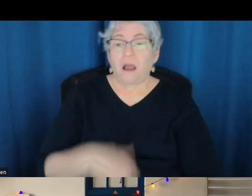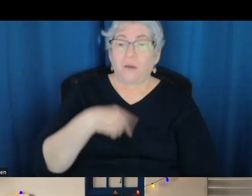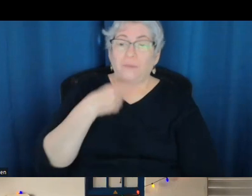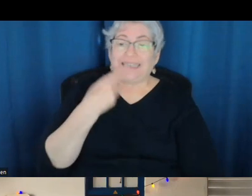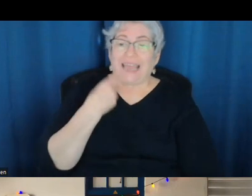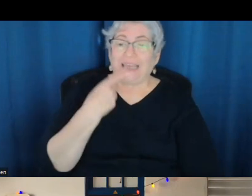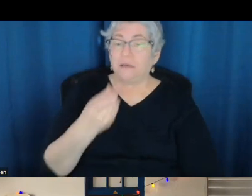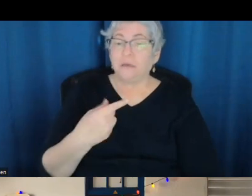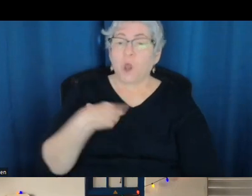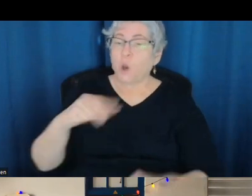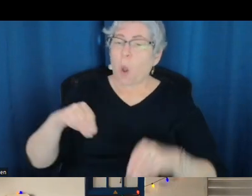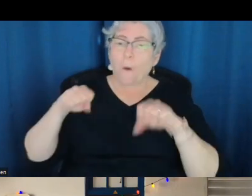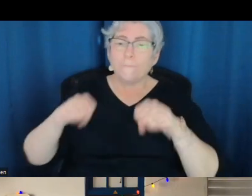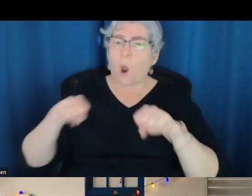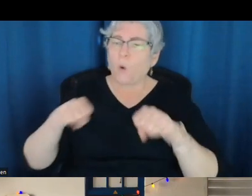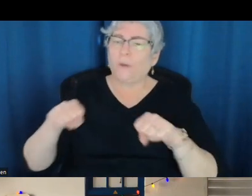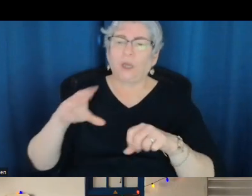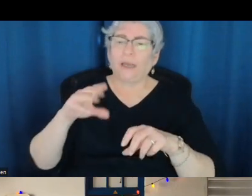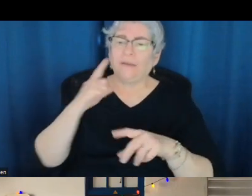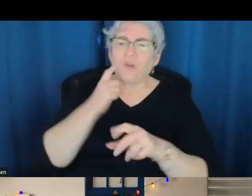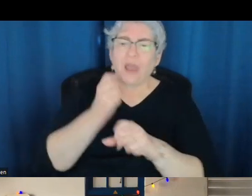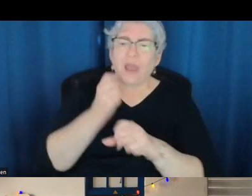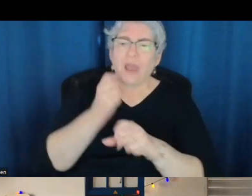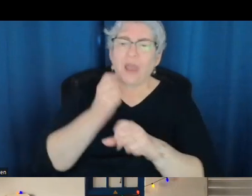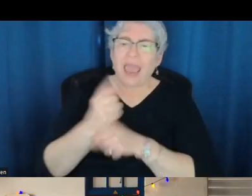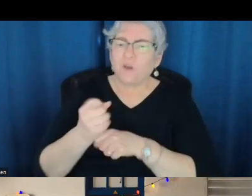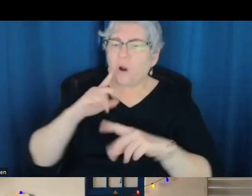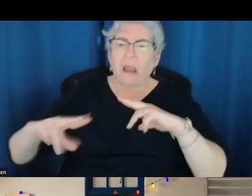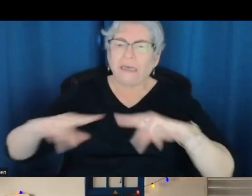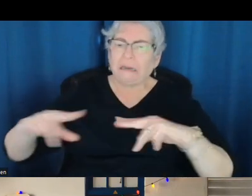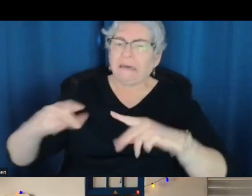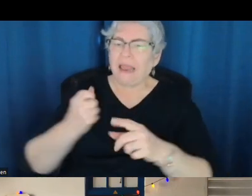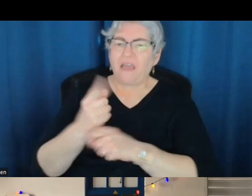Even if you're not mowing every year or cutting it back every year,